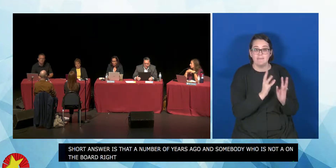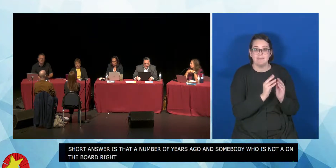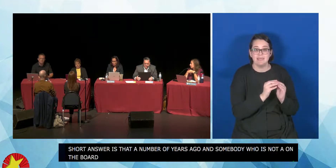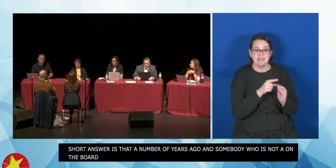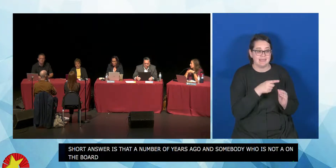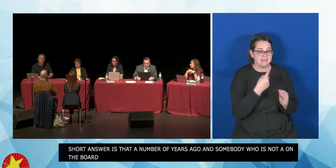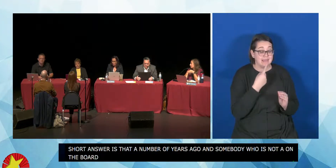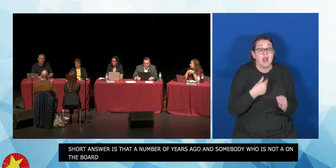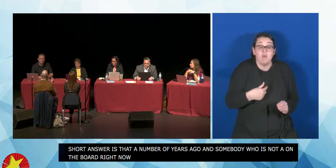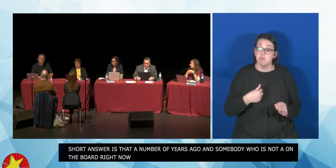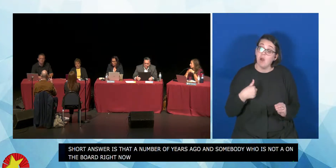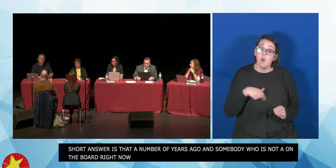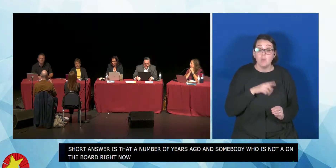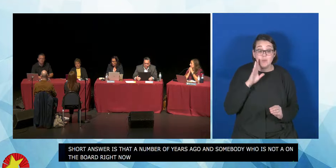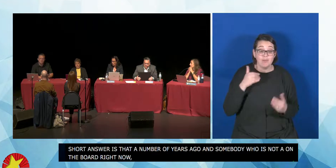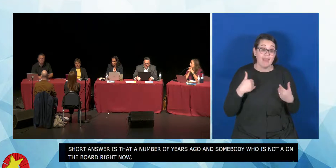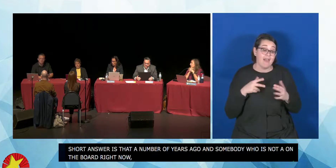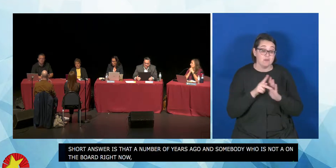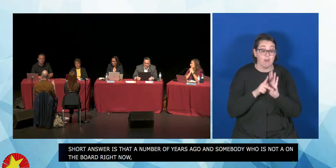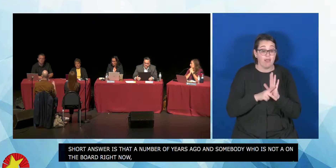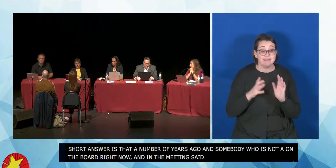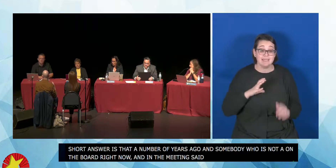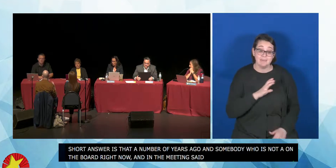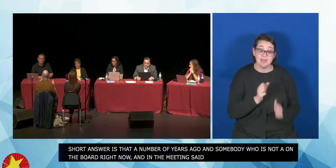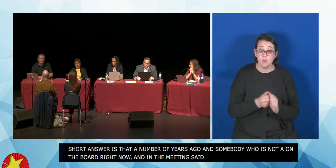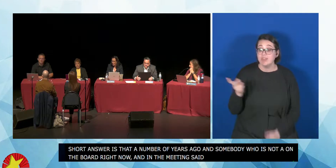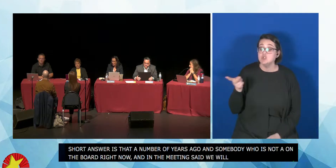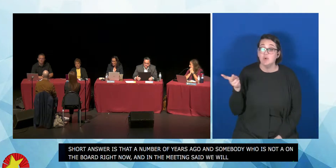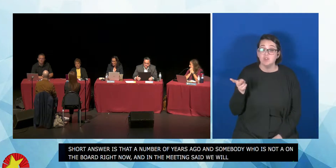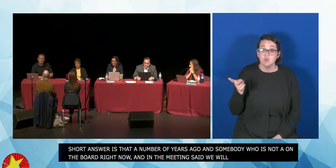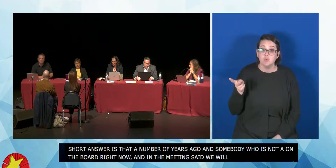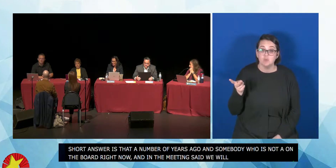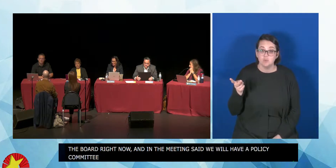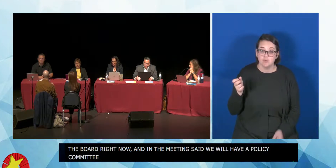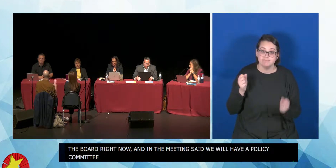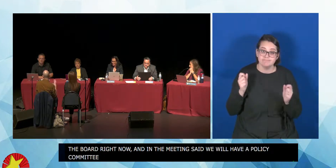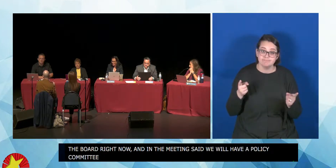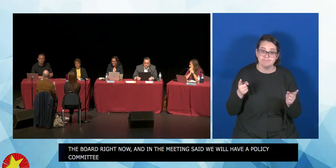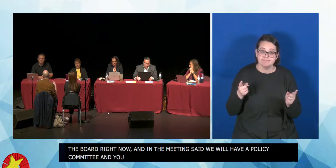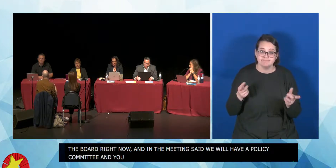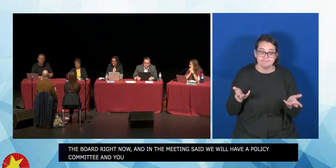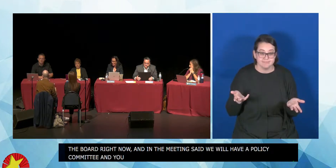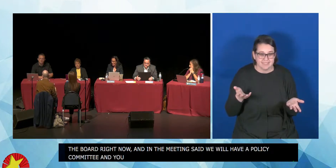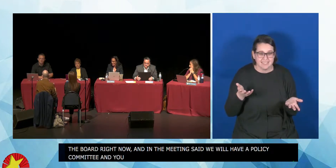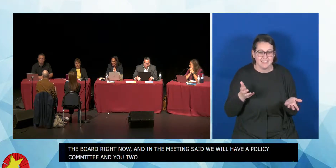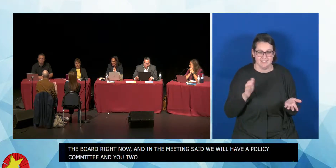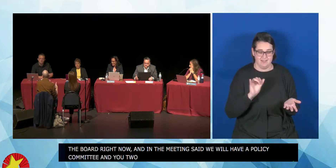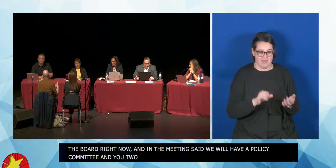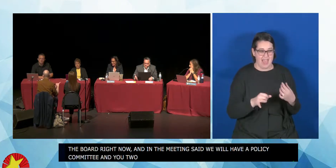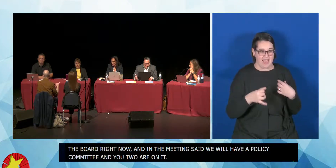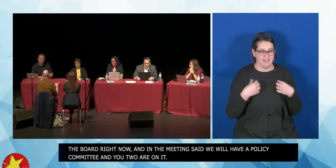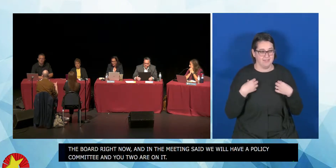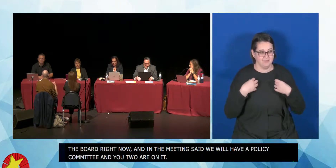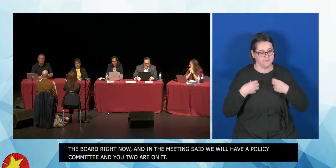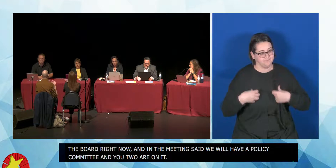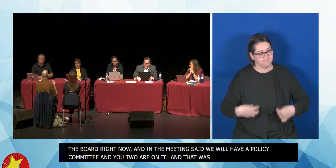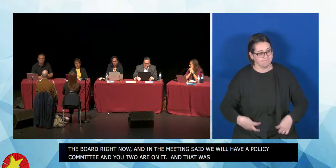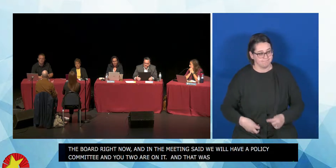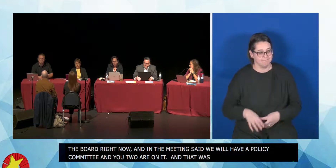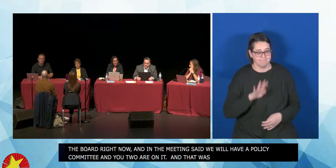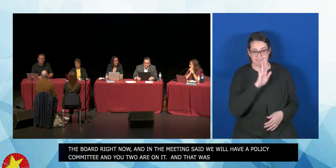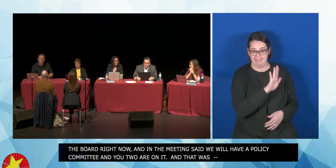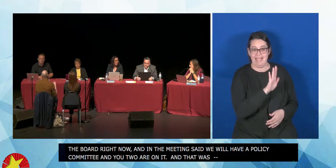policy committee, and you two are on it." And that was that's what he